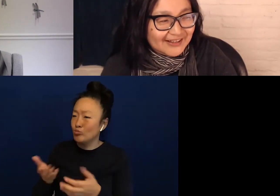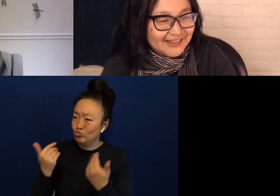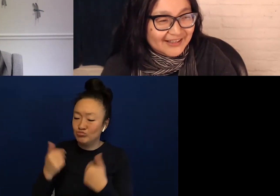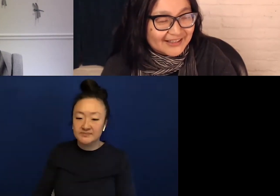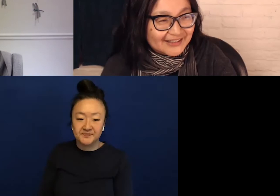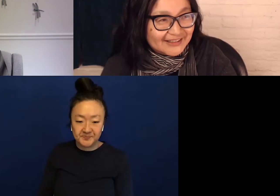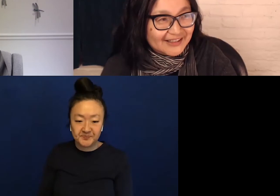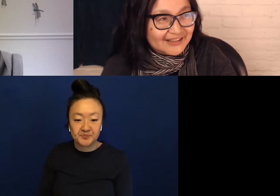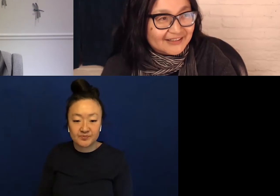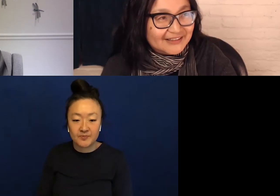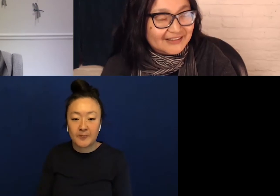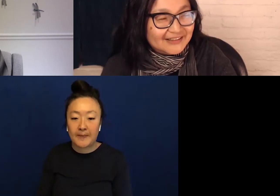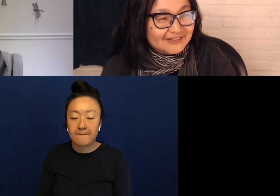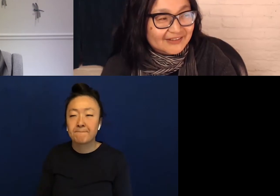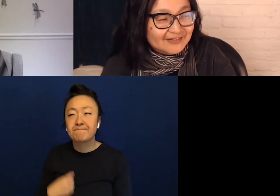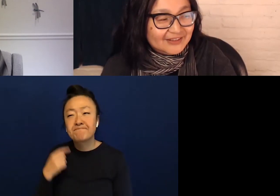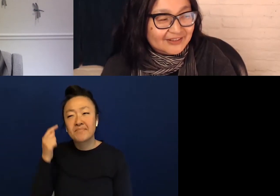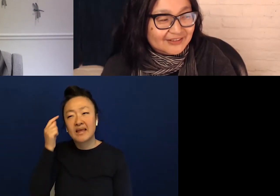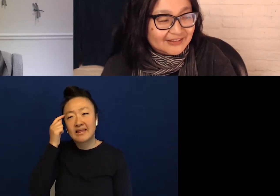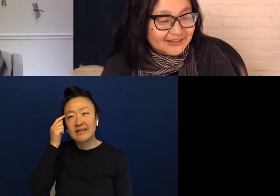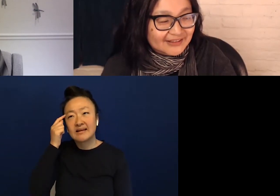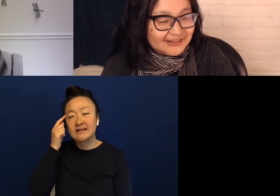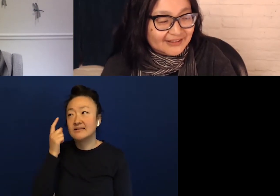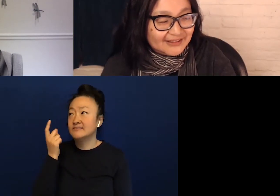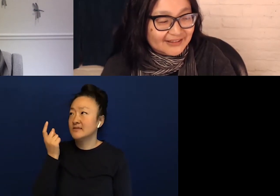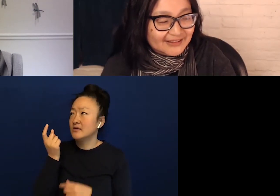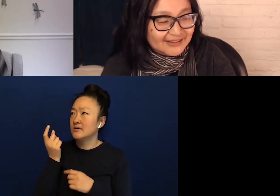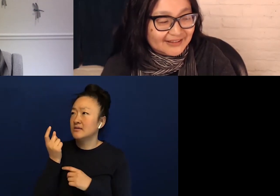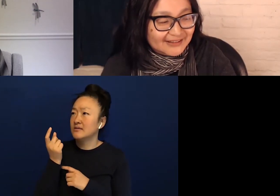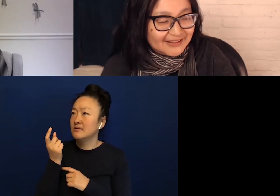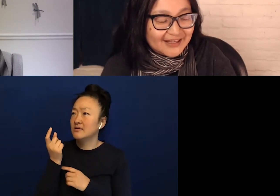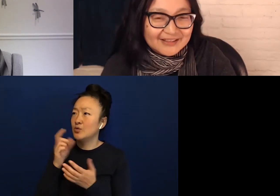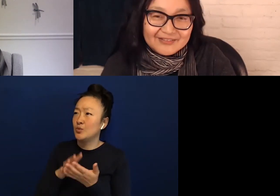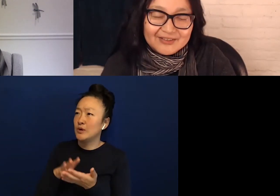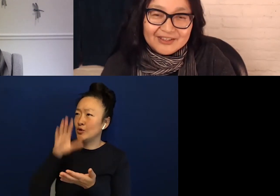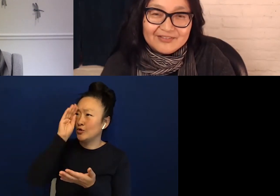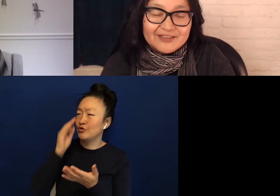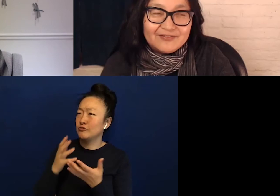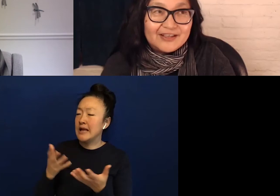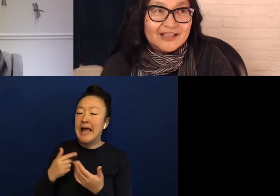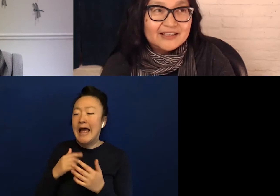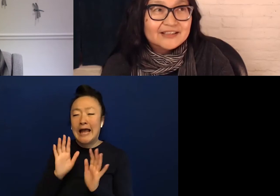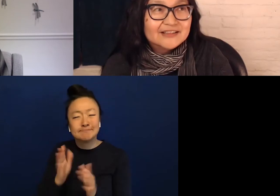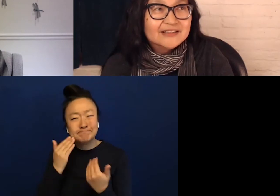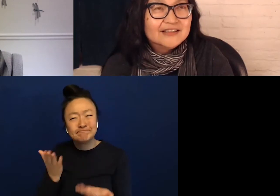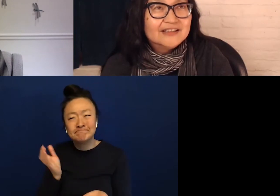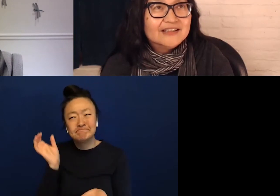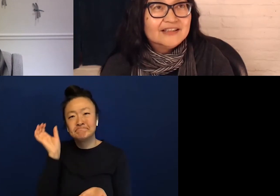I think, what did we learn? I don't know. In a weird way, it felt